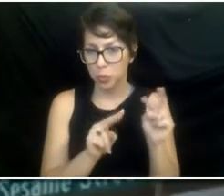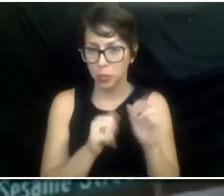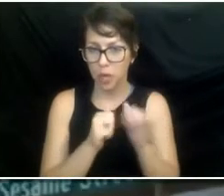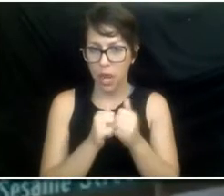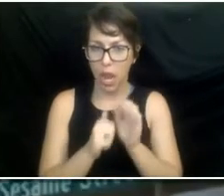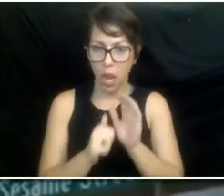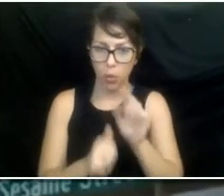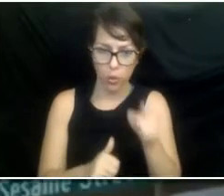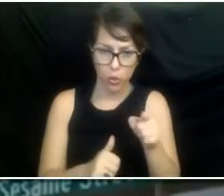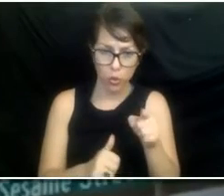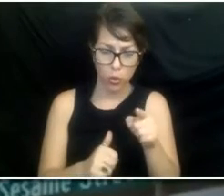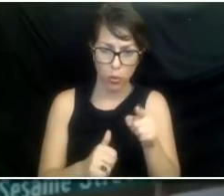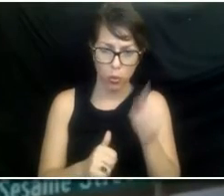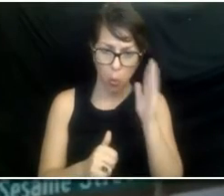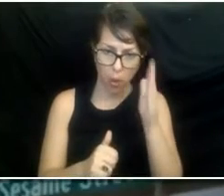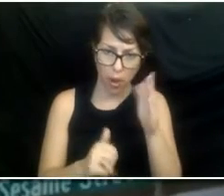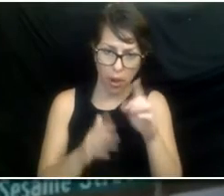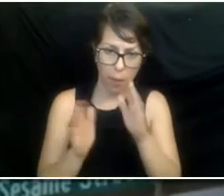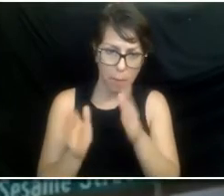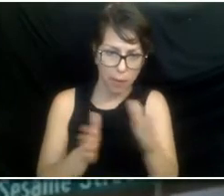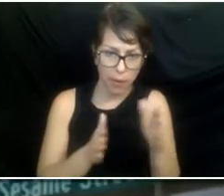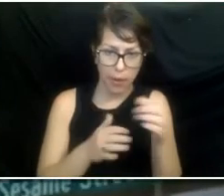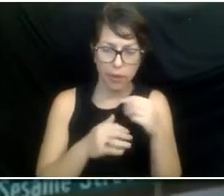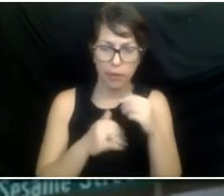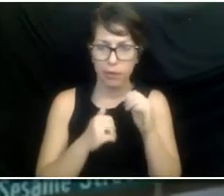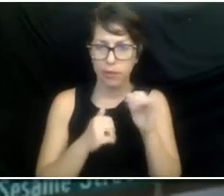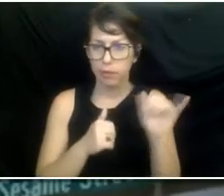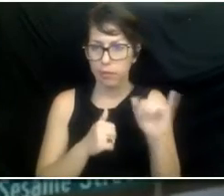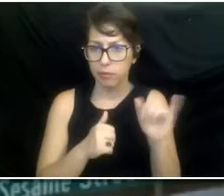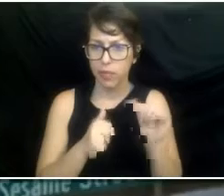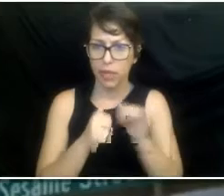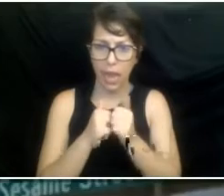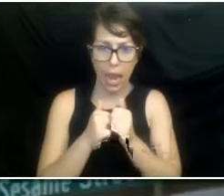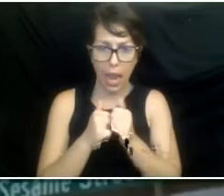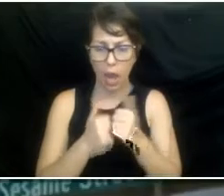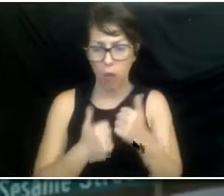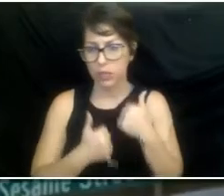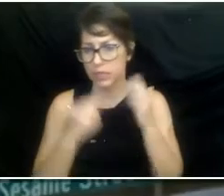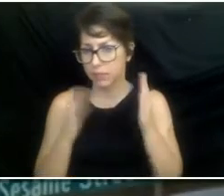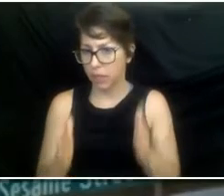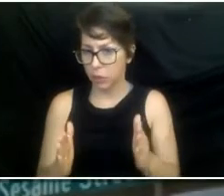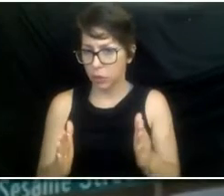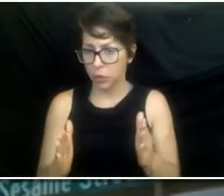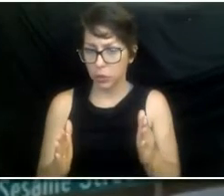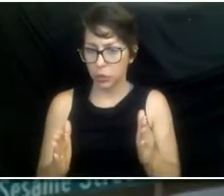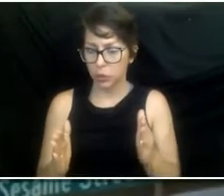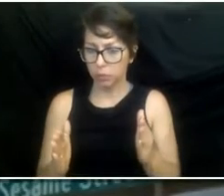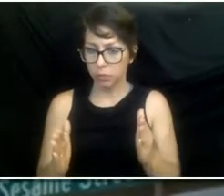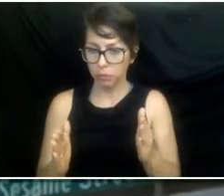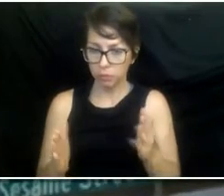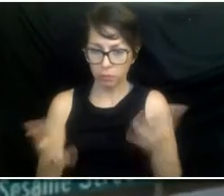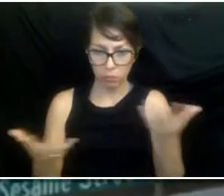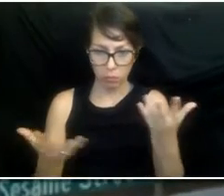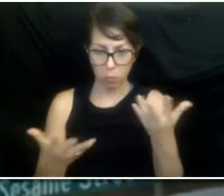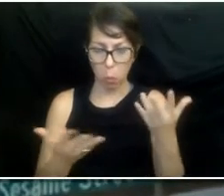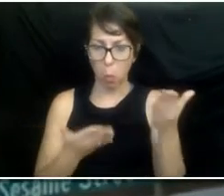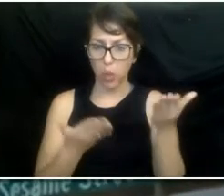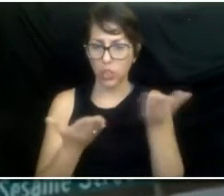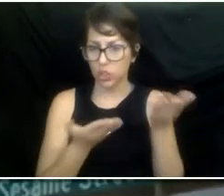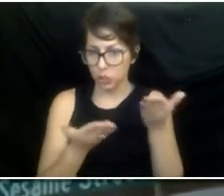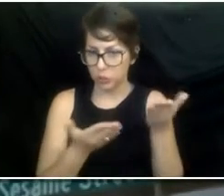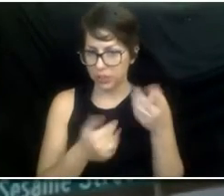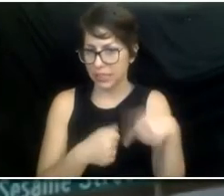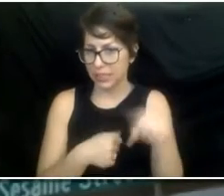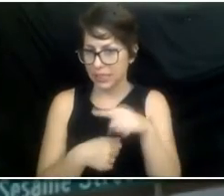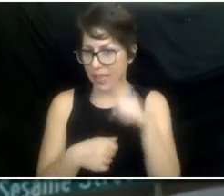merging ing as the pause is lifted um but really appreciate all of your work I also just want to again